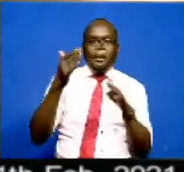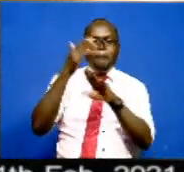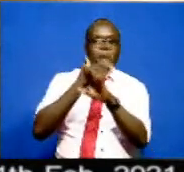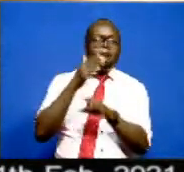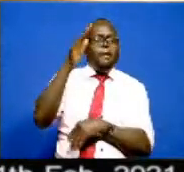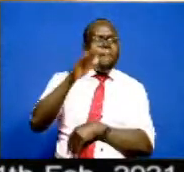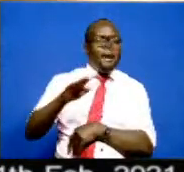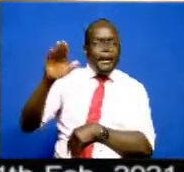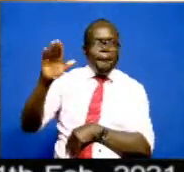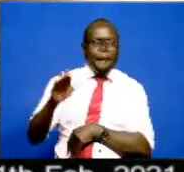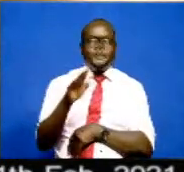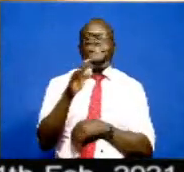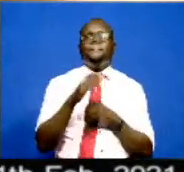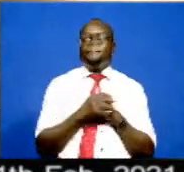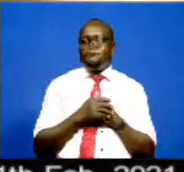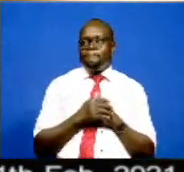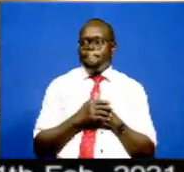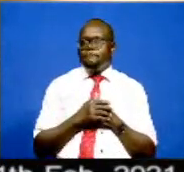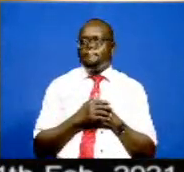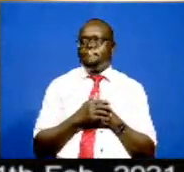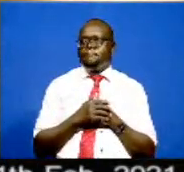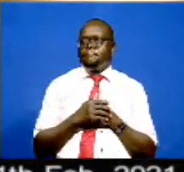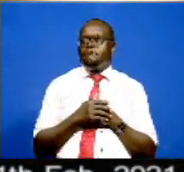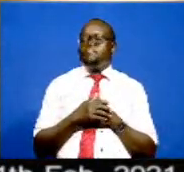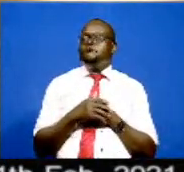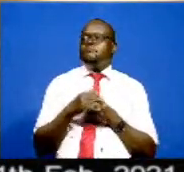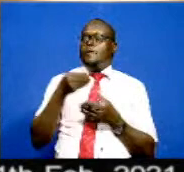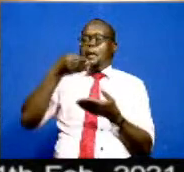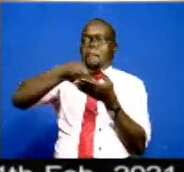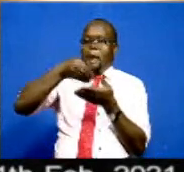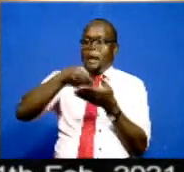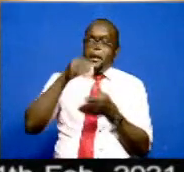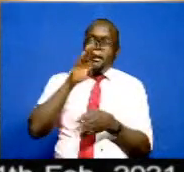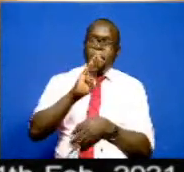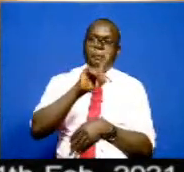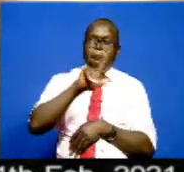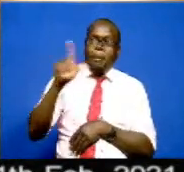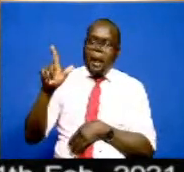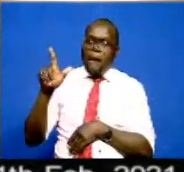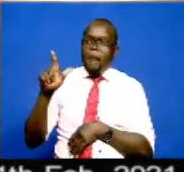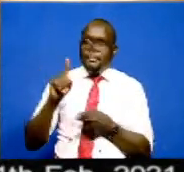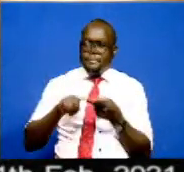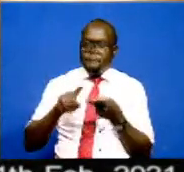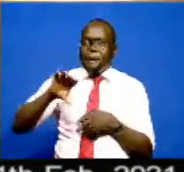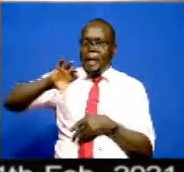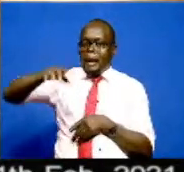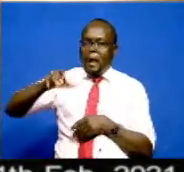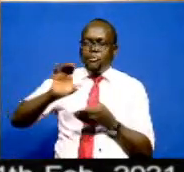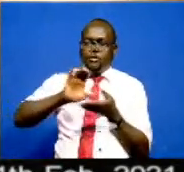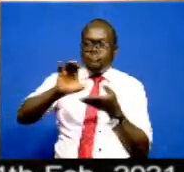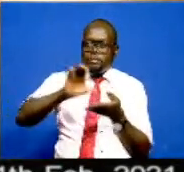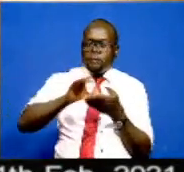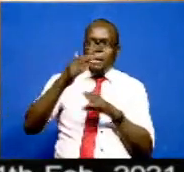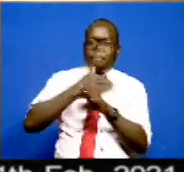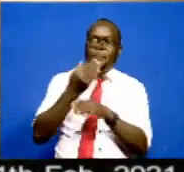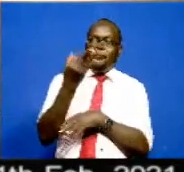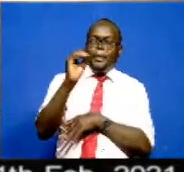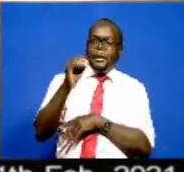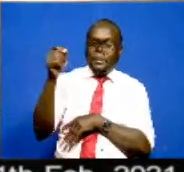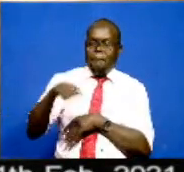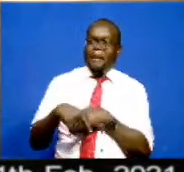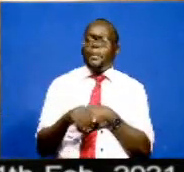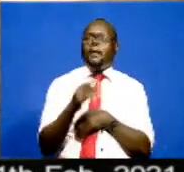Parliament the Division of Revenue Bill and the County Allocation of Revenue Bill before 30th of